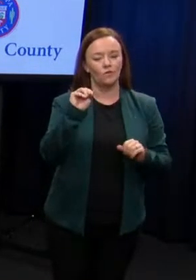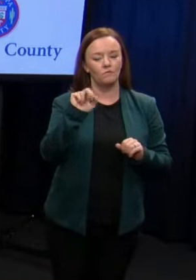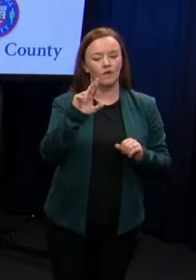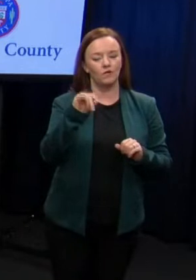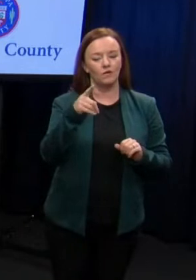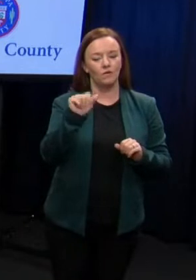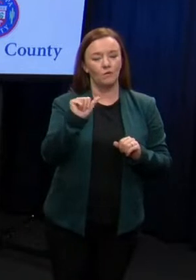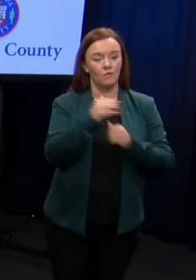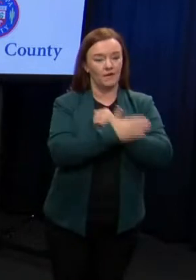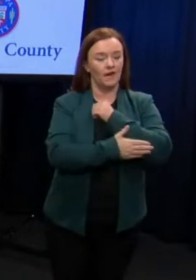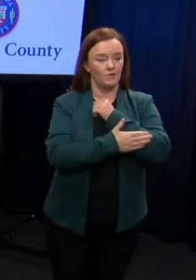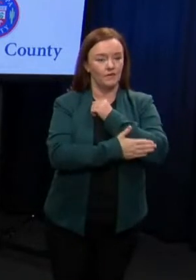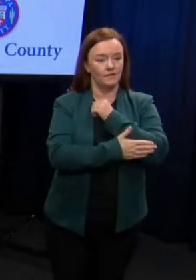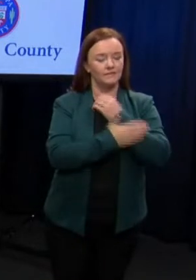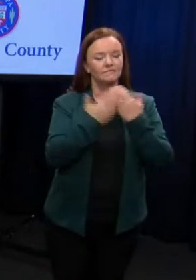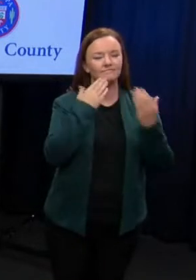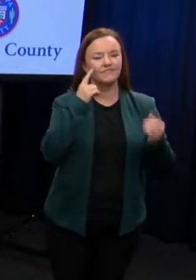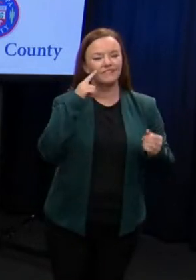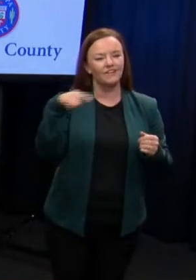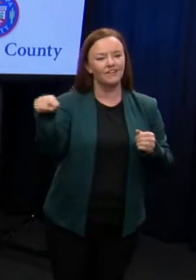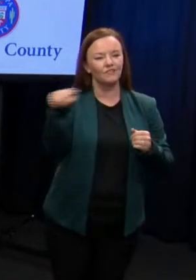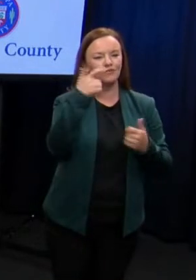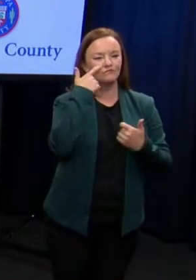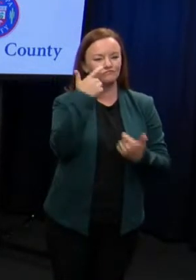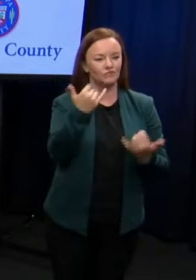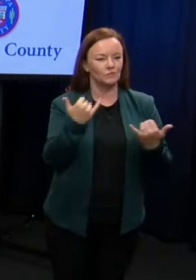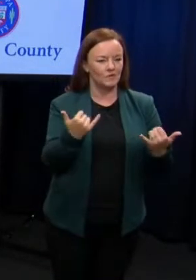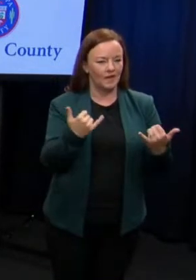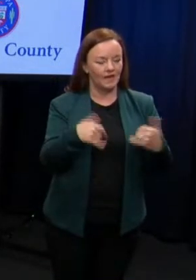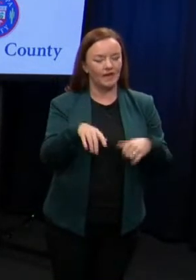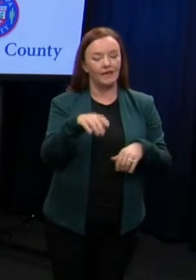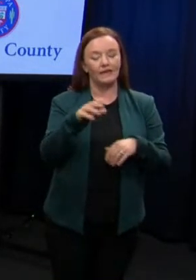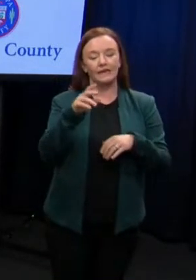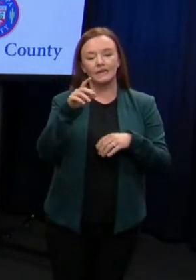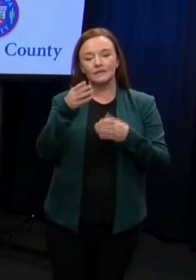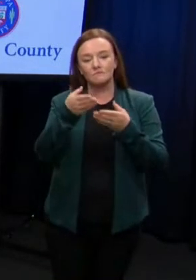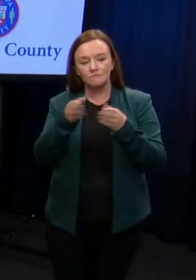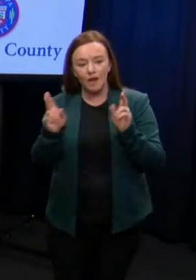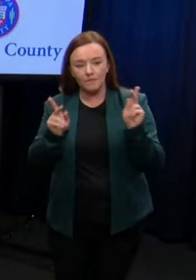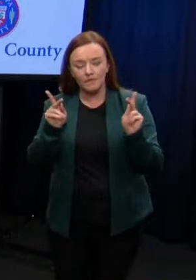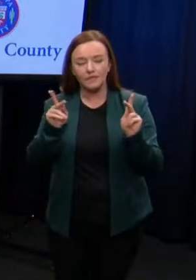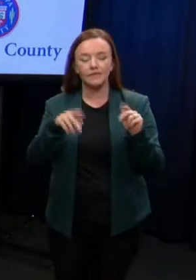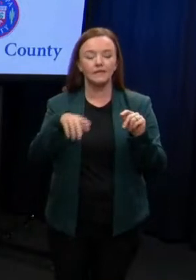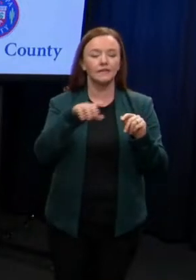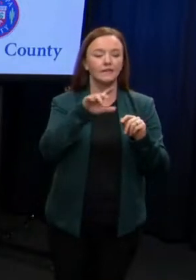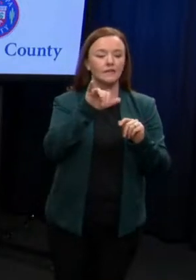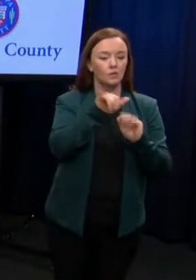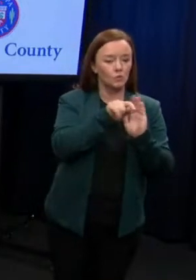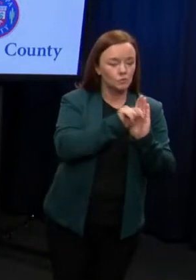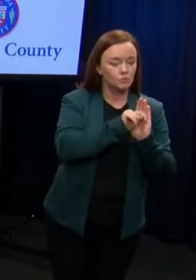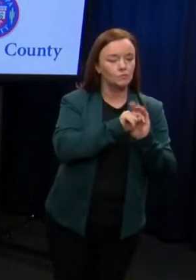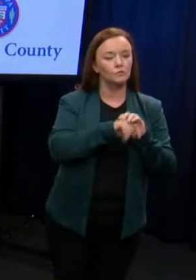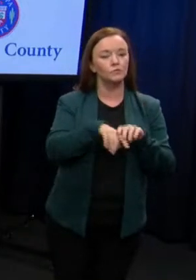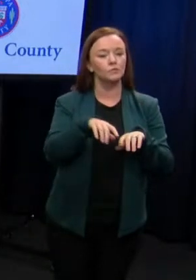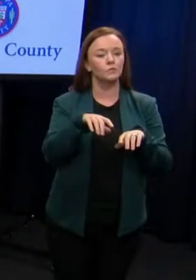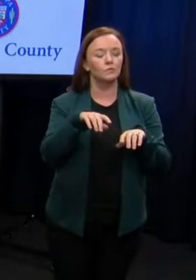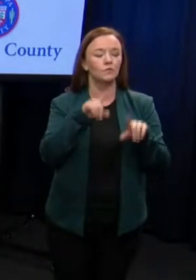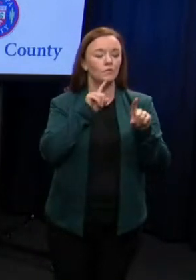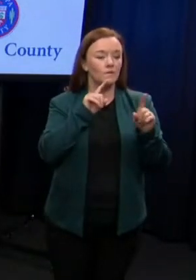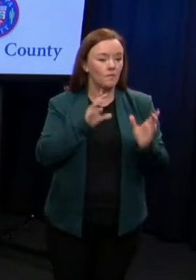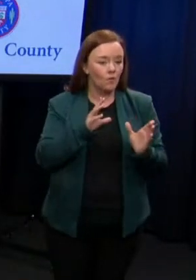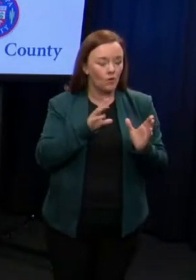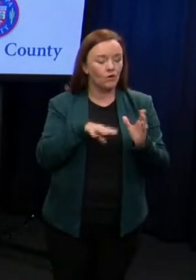Thank you for being with us today. If you're a member of the public on YouTube or Facebook, also for reporters who might be joining us via